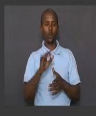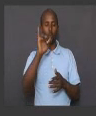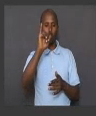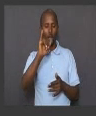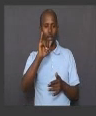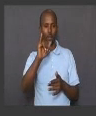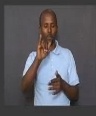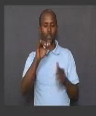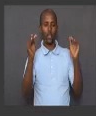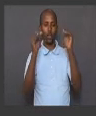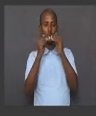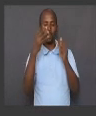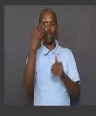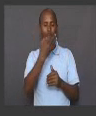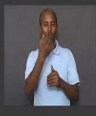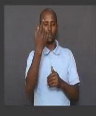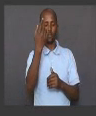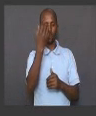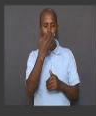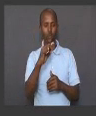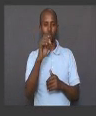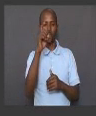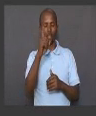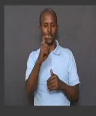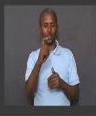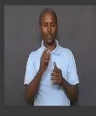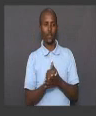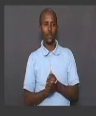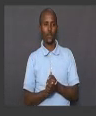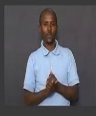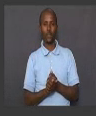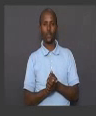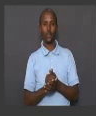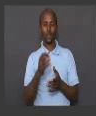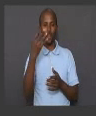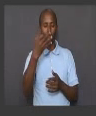Y equals f of x